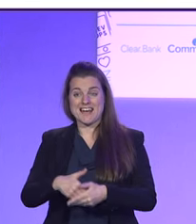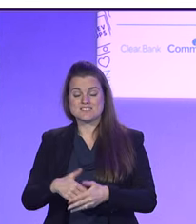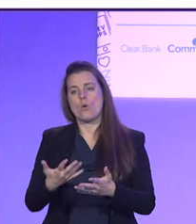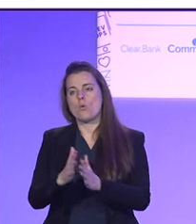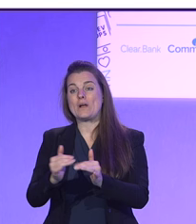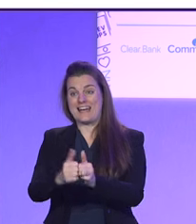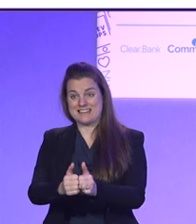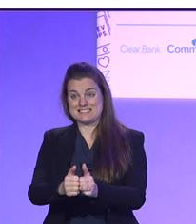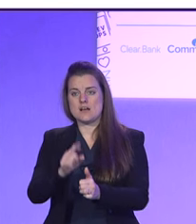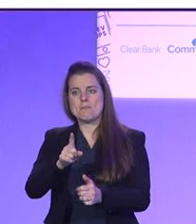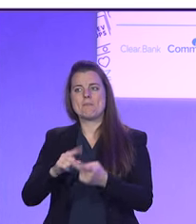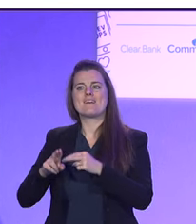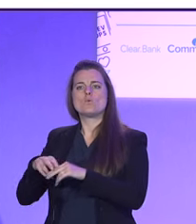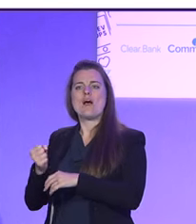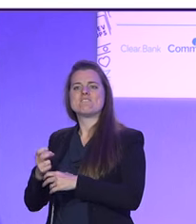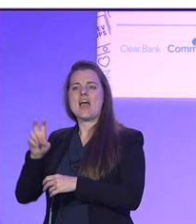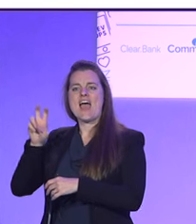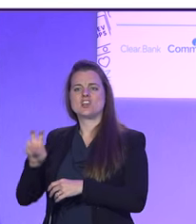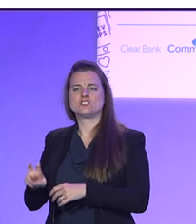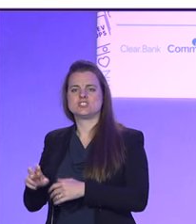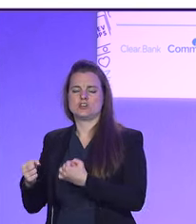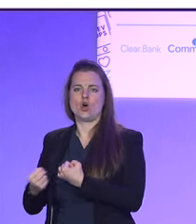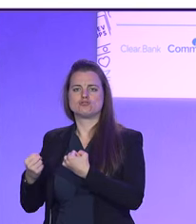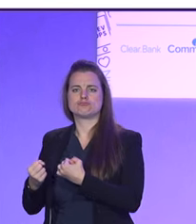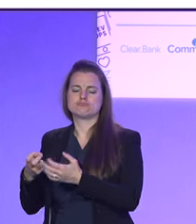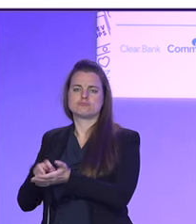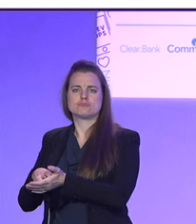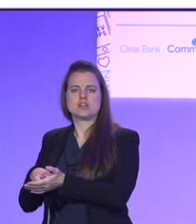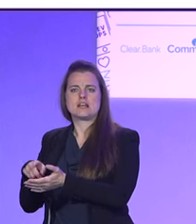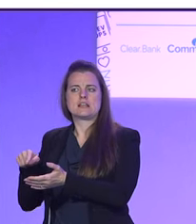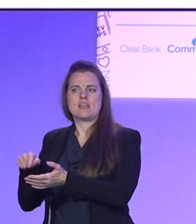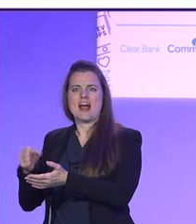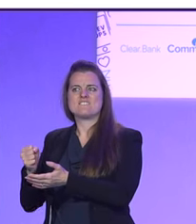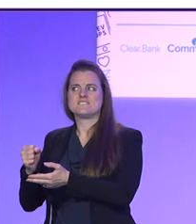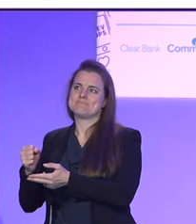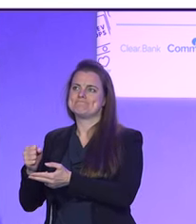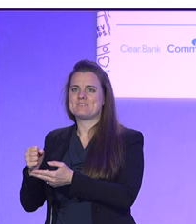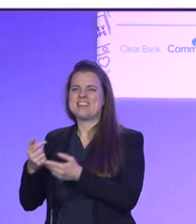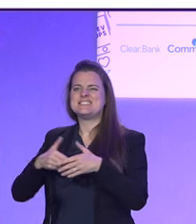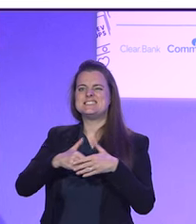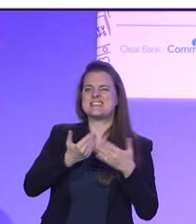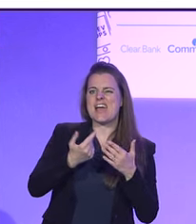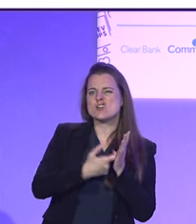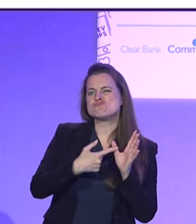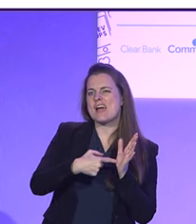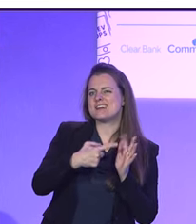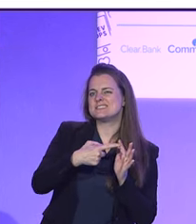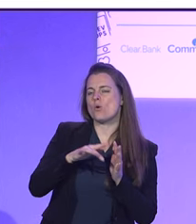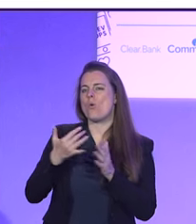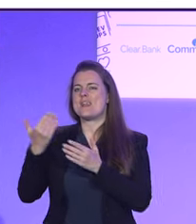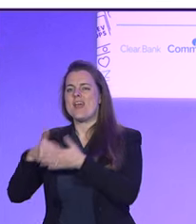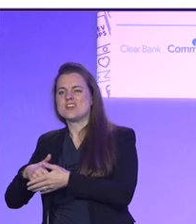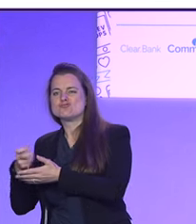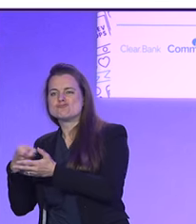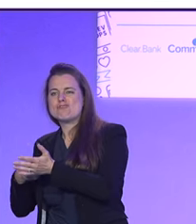if you have an energy contract that has a different price for day rate or night rate. It's a bit the equivalent. You